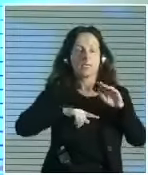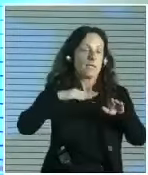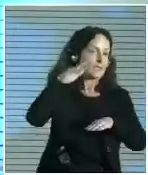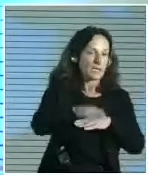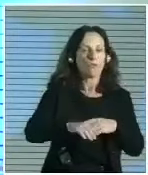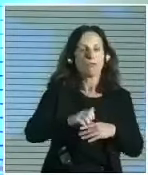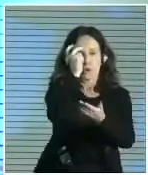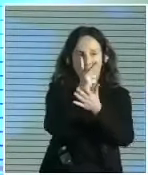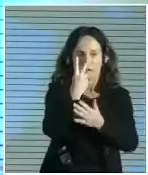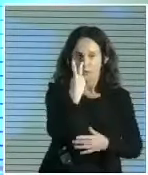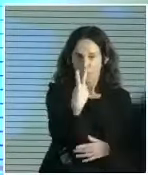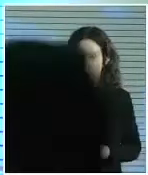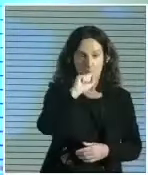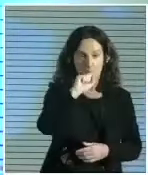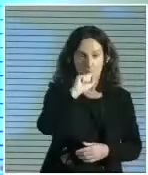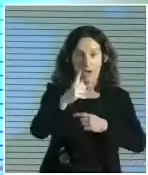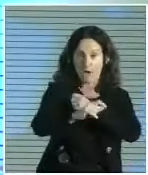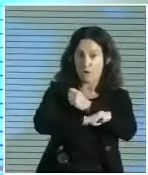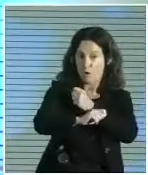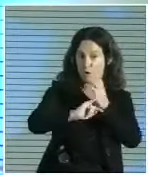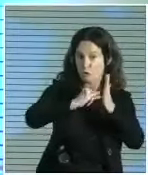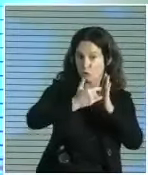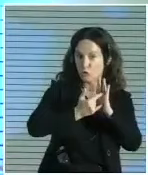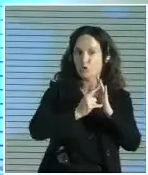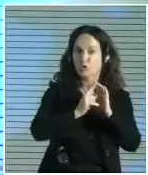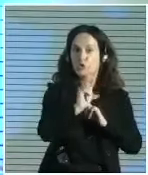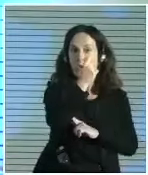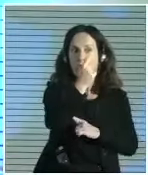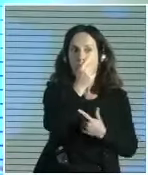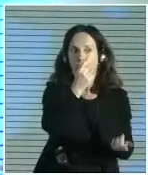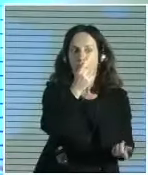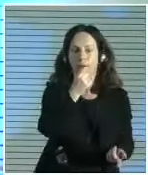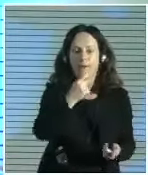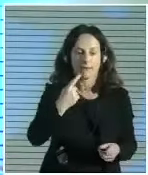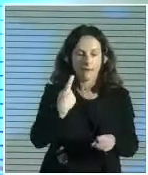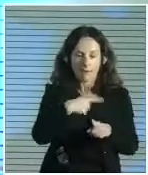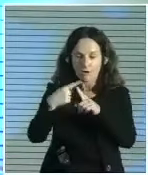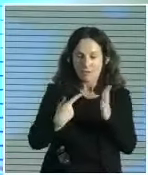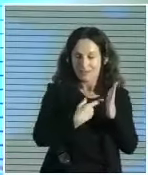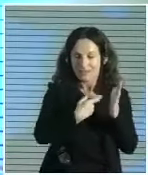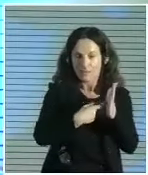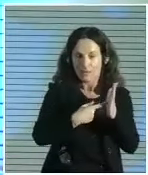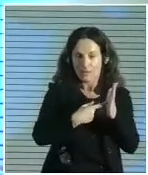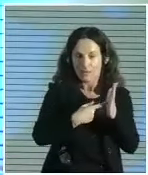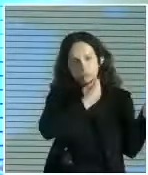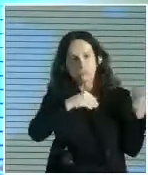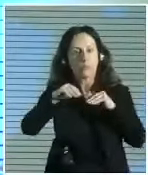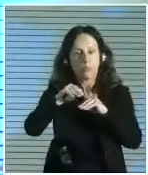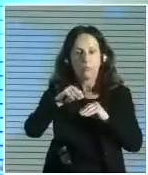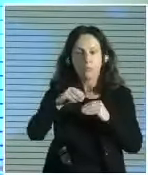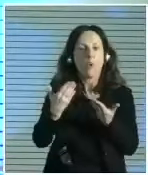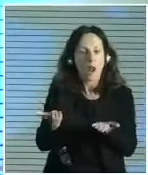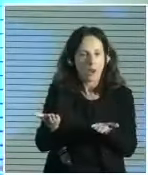to replace these packages. So to find the right solution, we have to consider the life